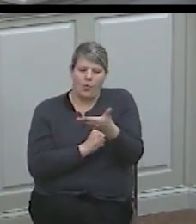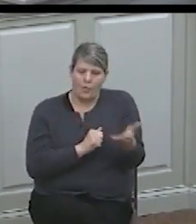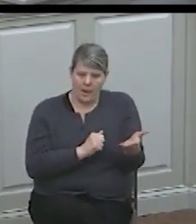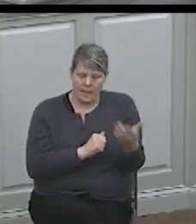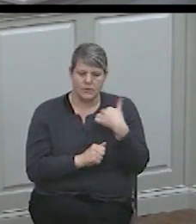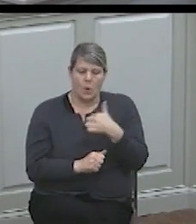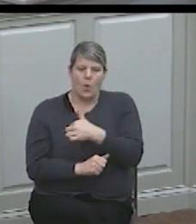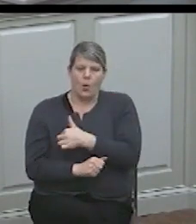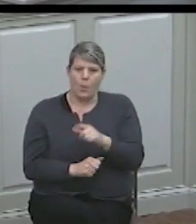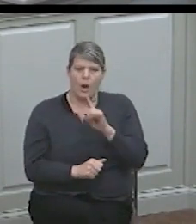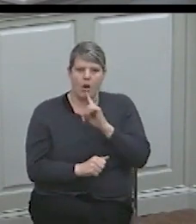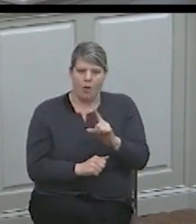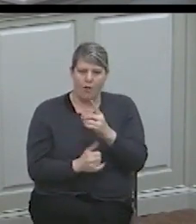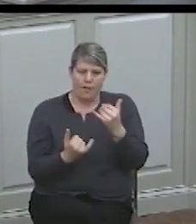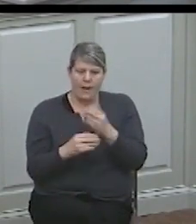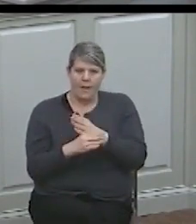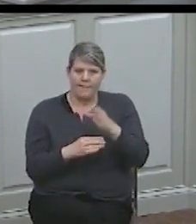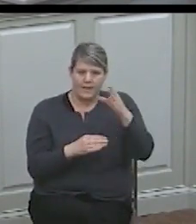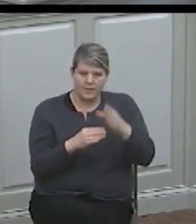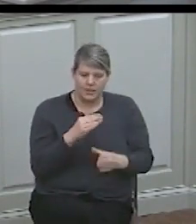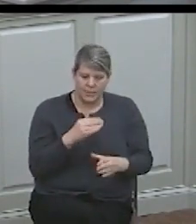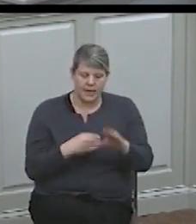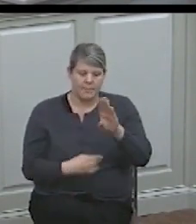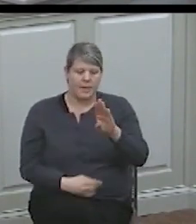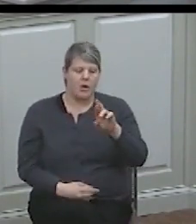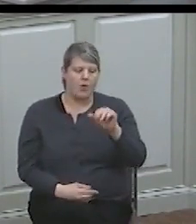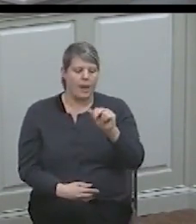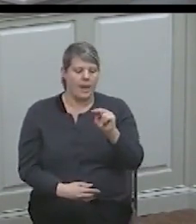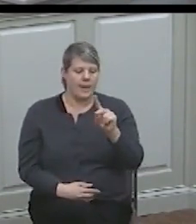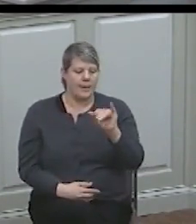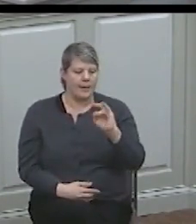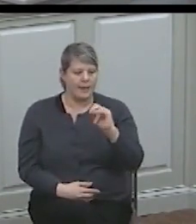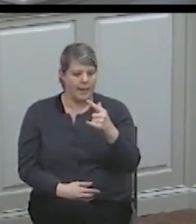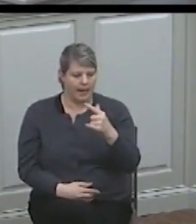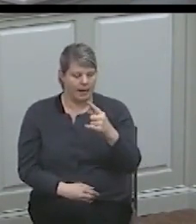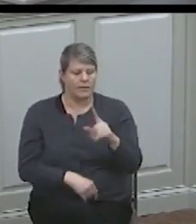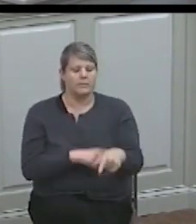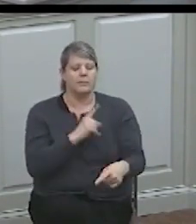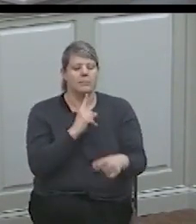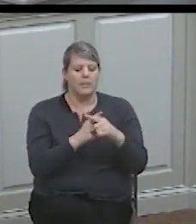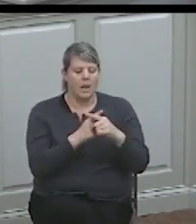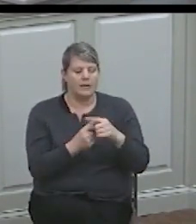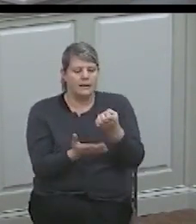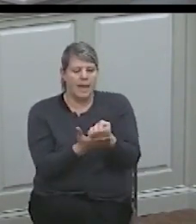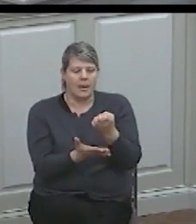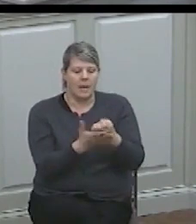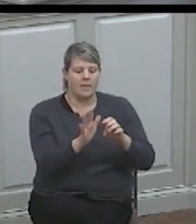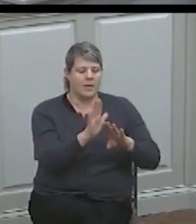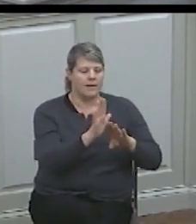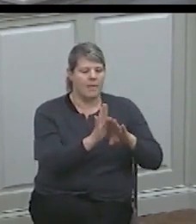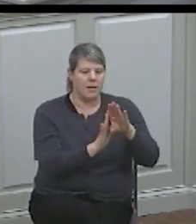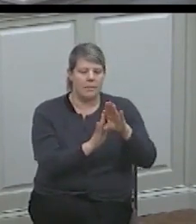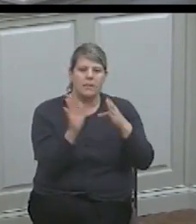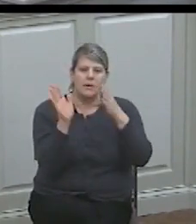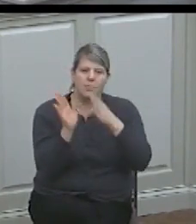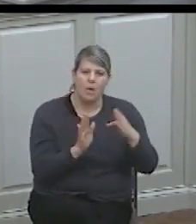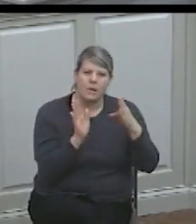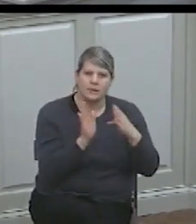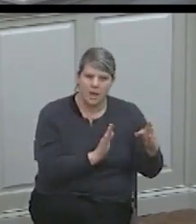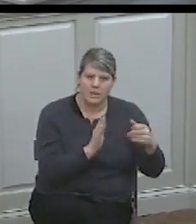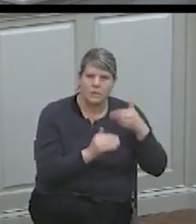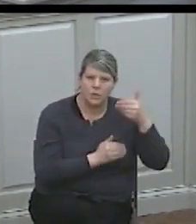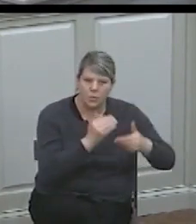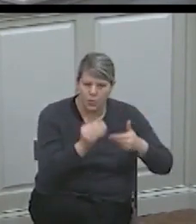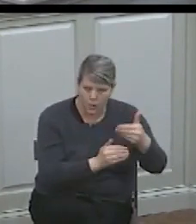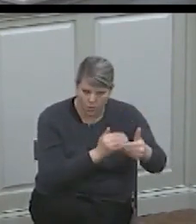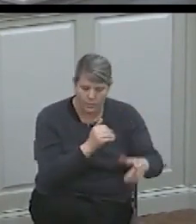branding and economic development process that we're going through, and it was mentioned earlier today,